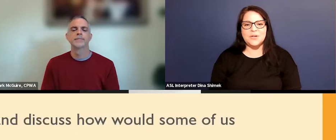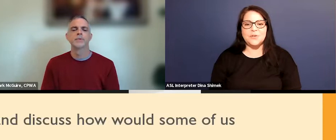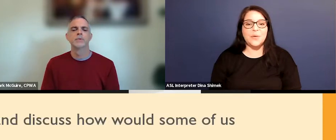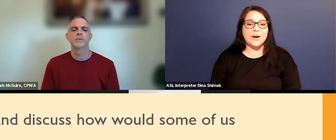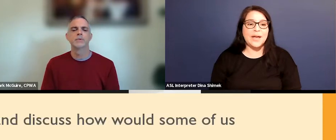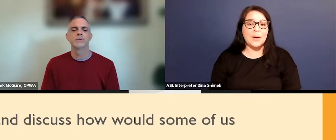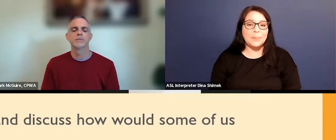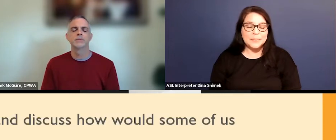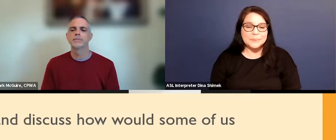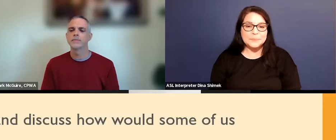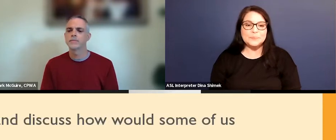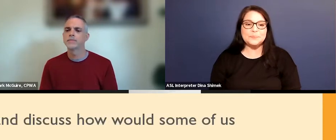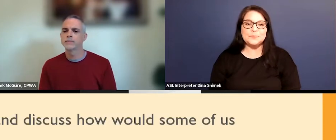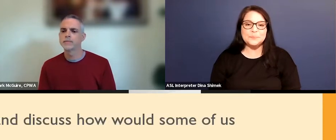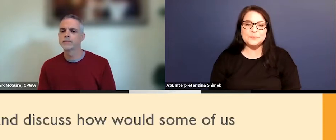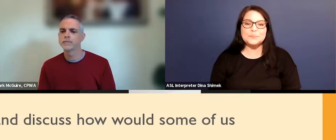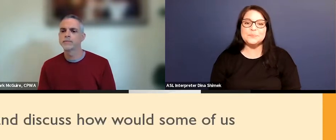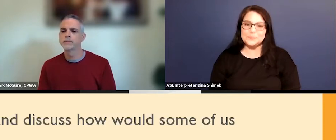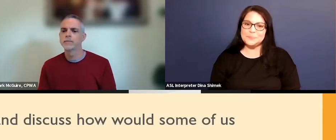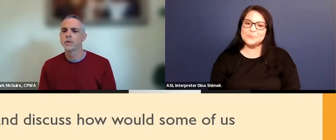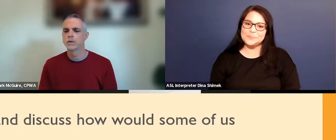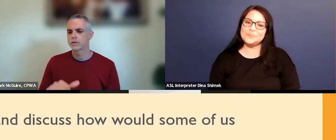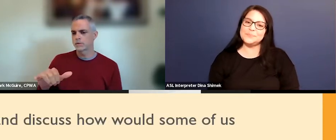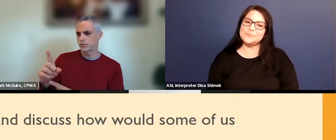especially when you're requiring help.